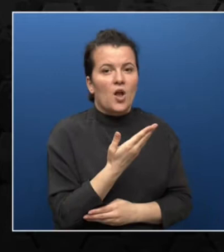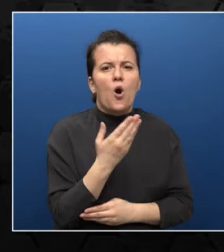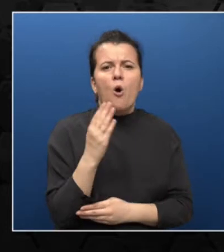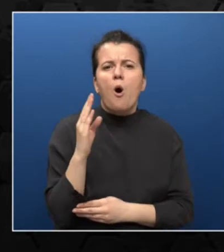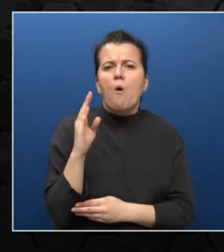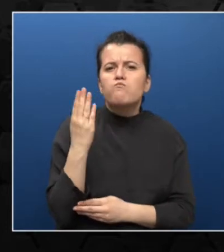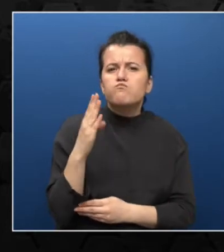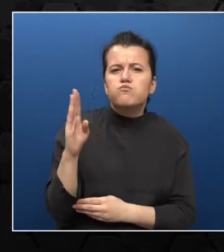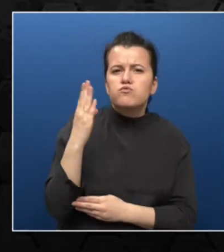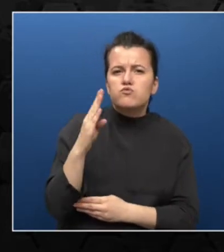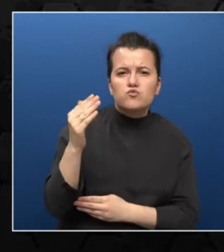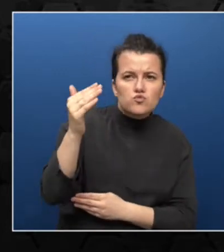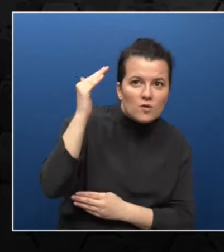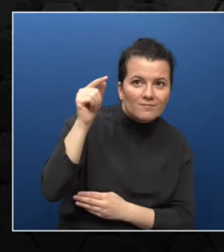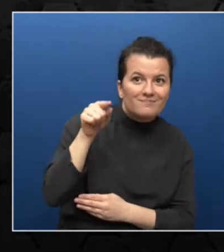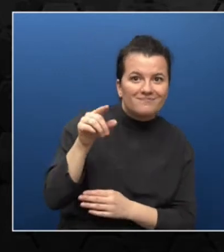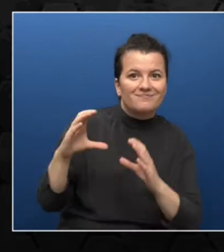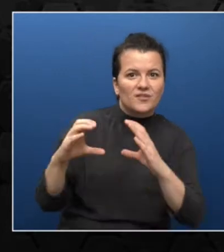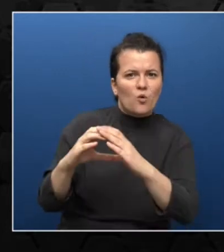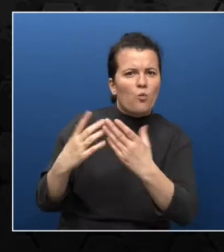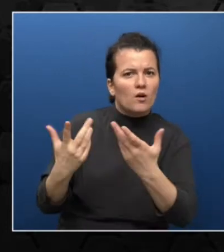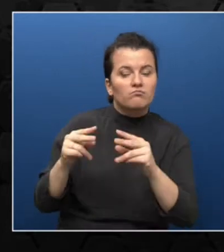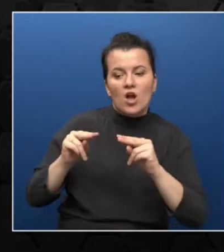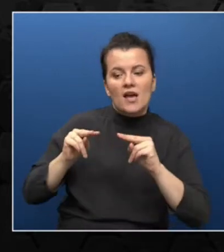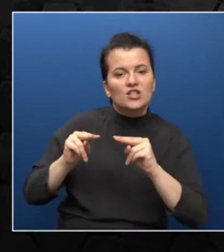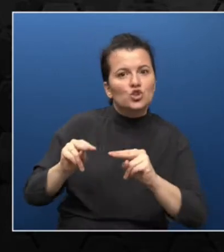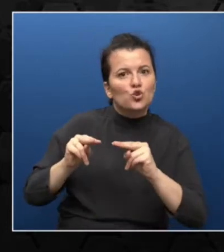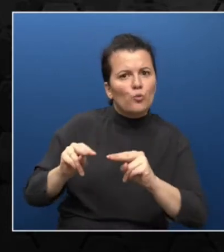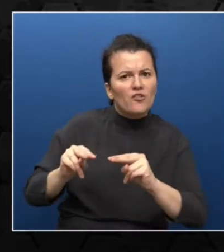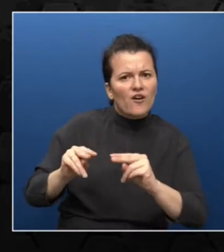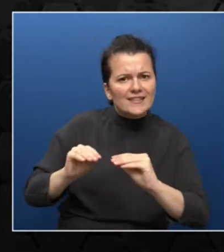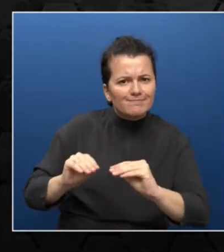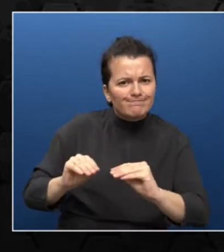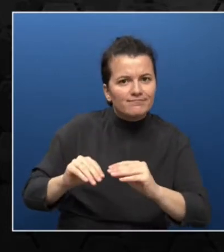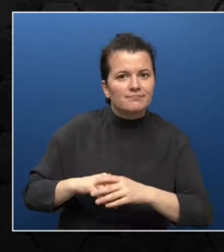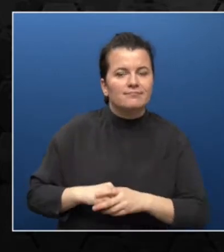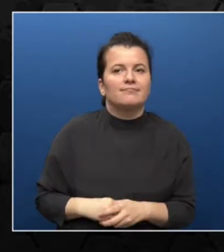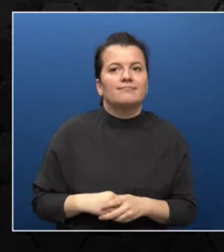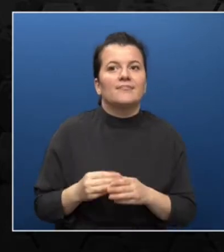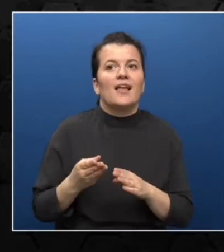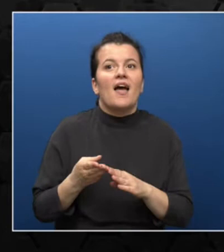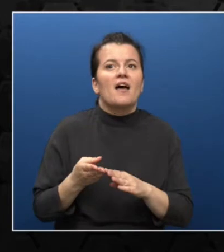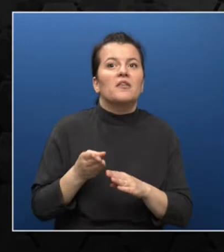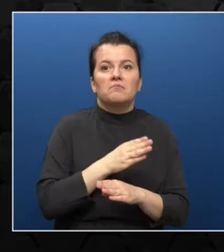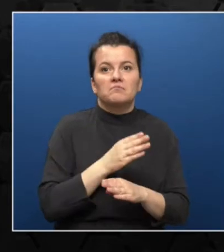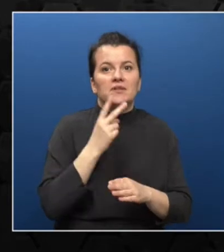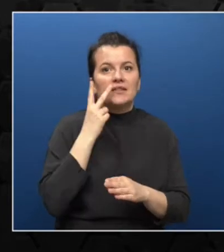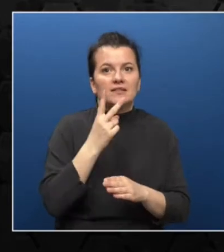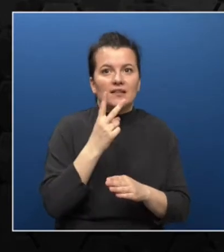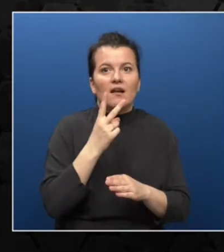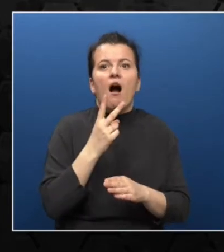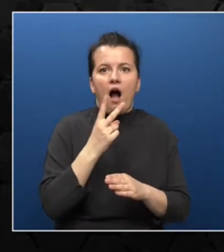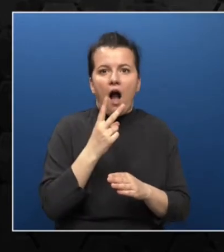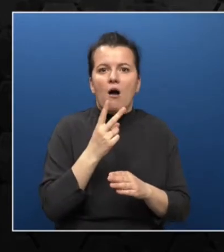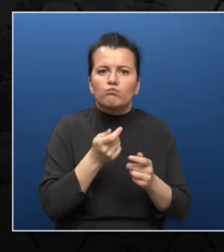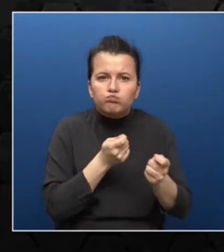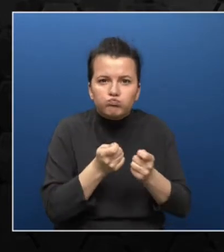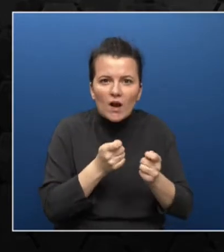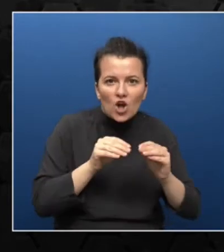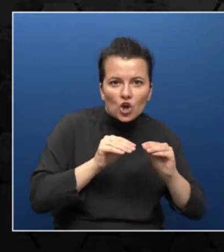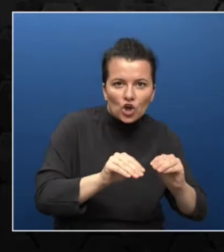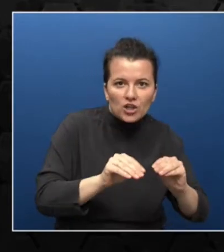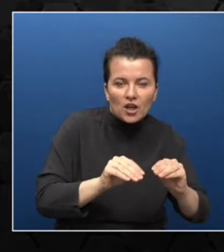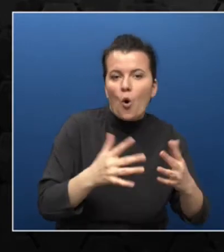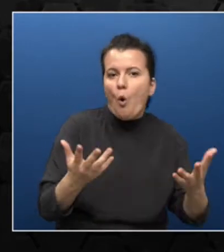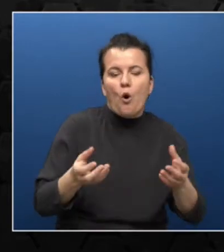called supervised learning. Second one in the orange section, you can see reinforcement learning. Third one you can see like unsupervised learning. So